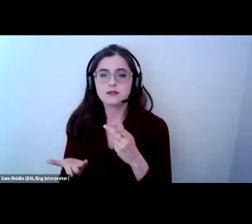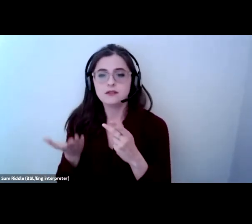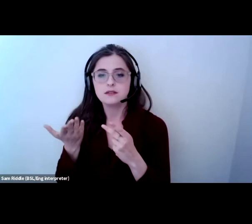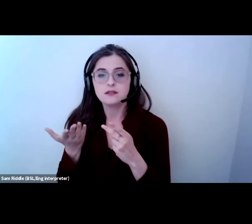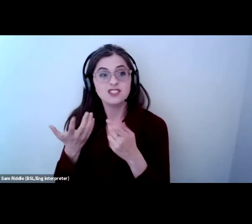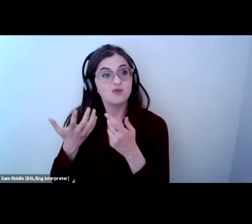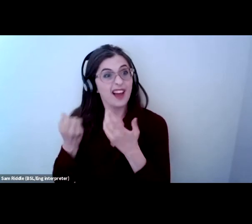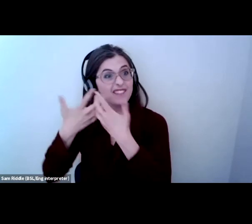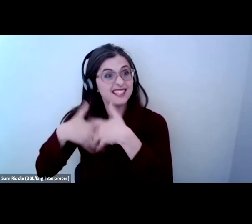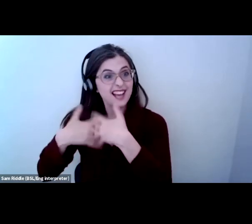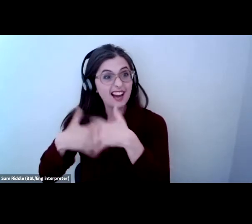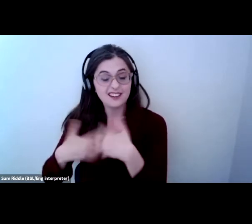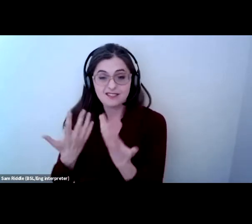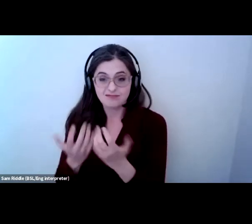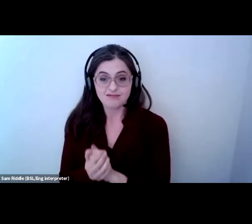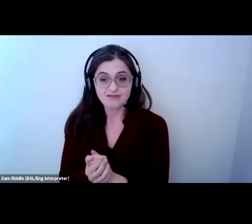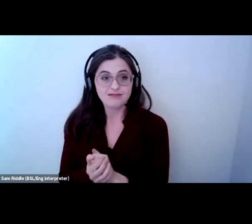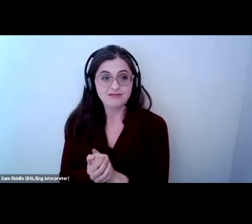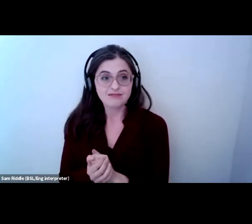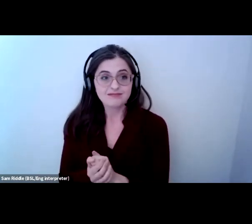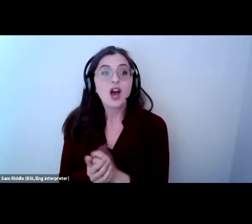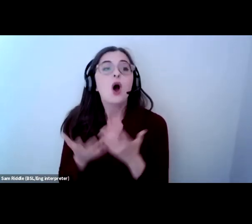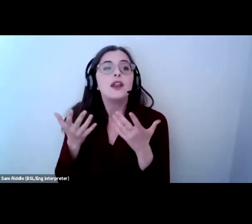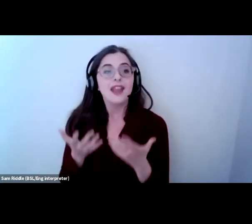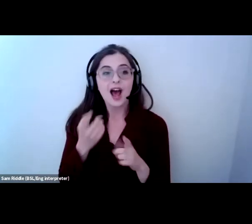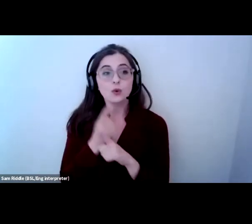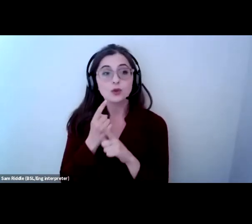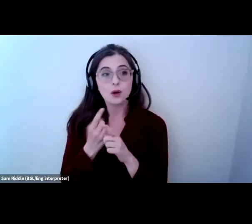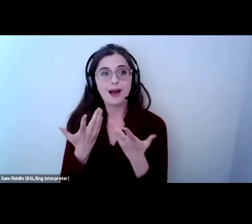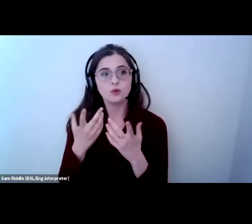the tech, which brings us to the digitalization. So